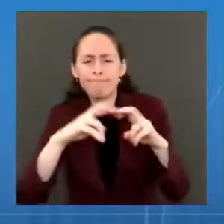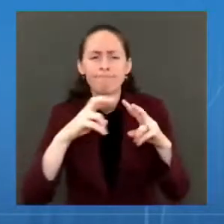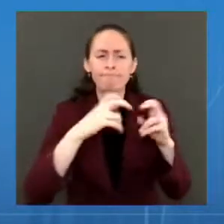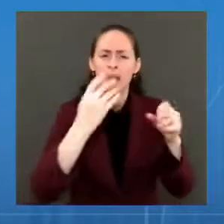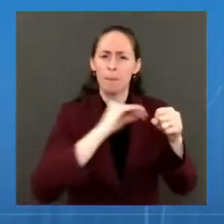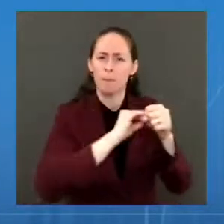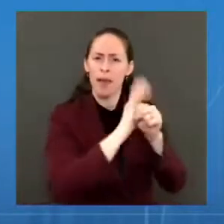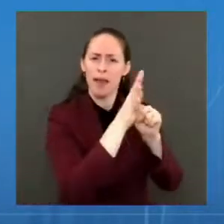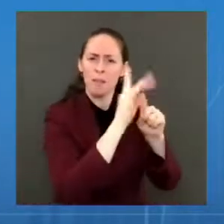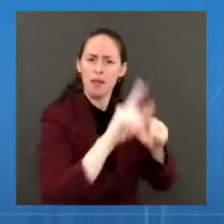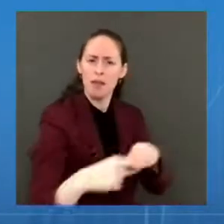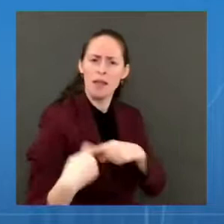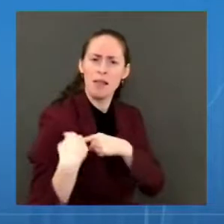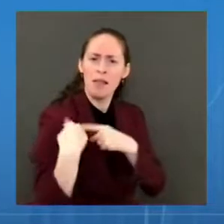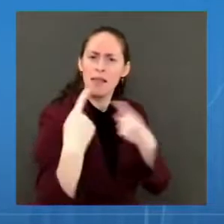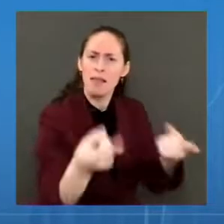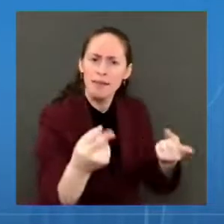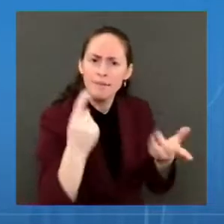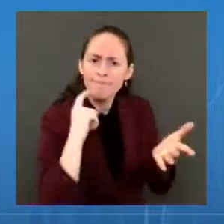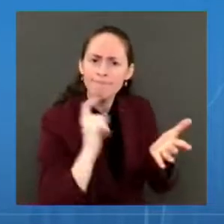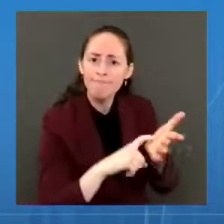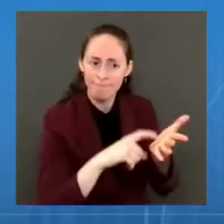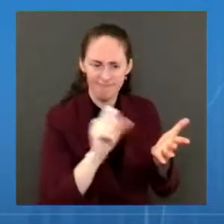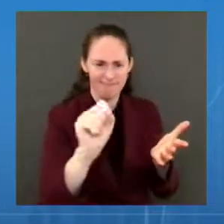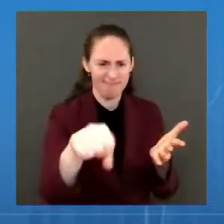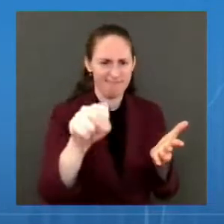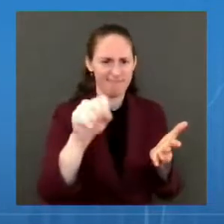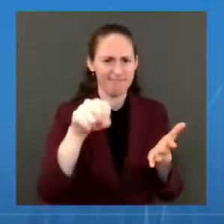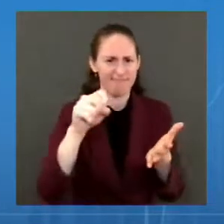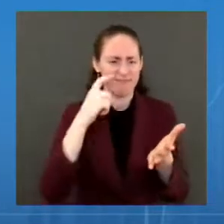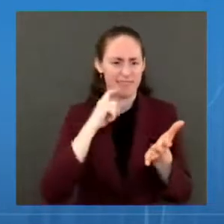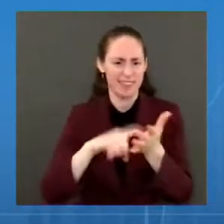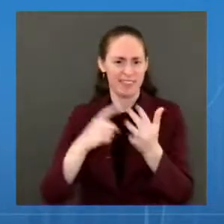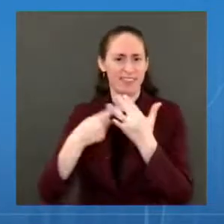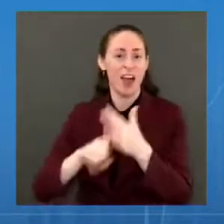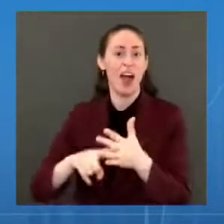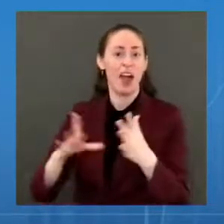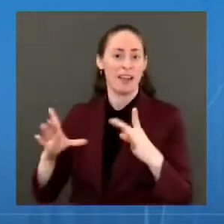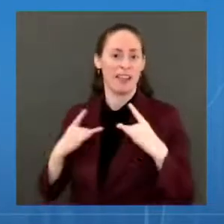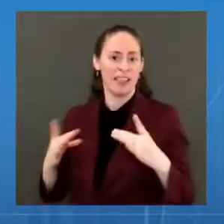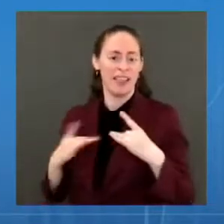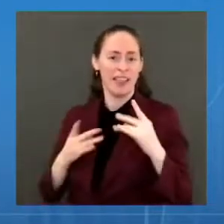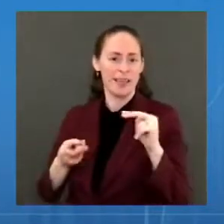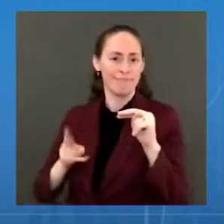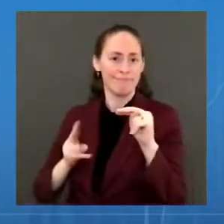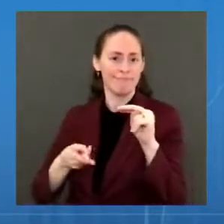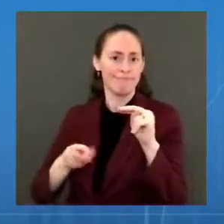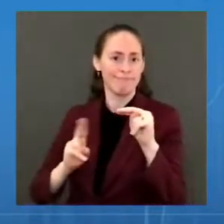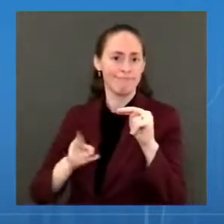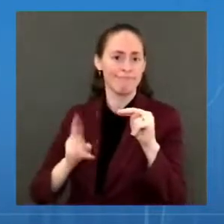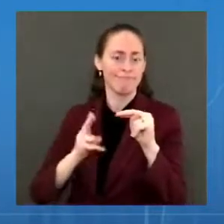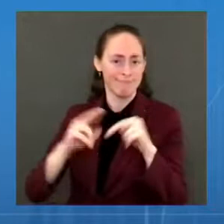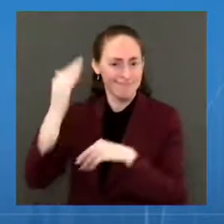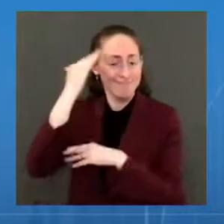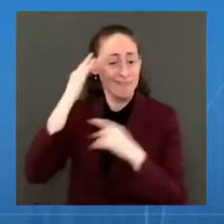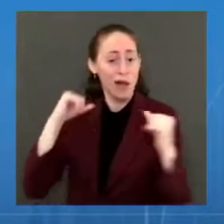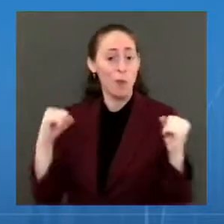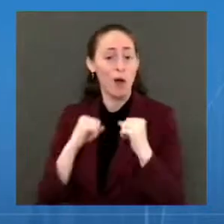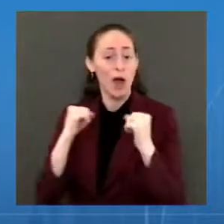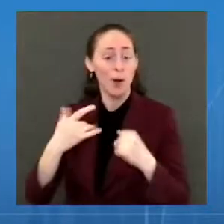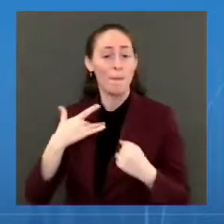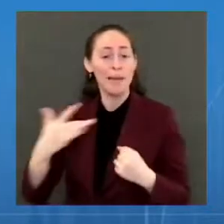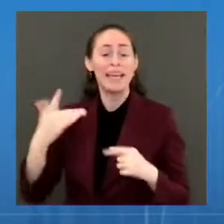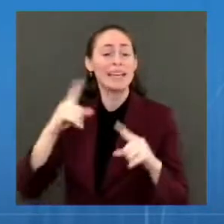over the past few weeks. Heading into the winter months, when respiratory viruses are more likely to spread, and with plans